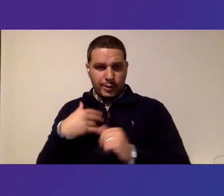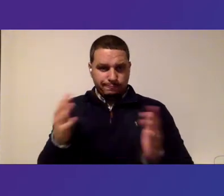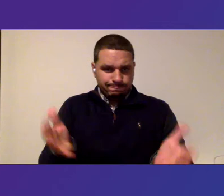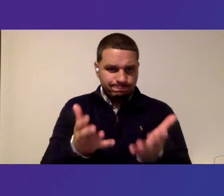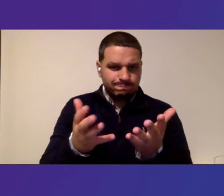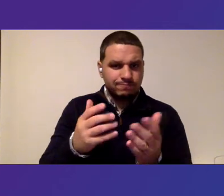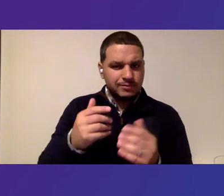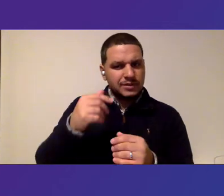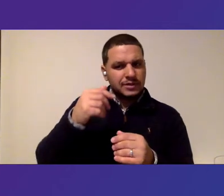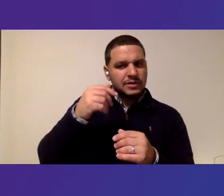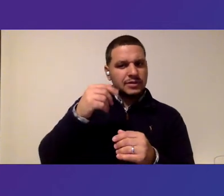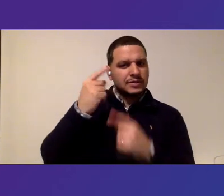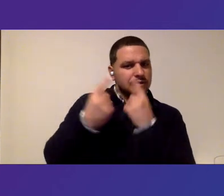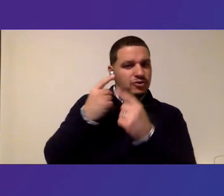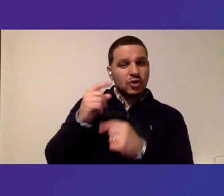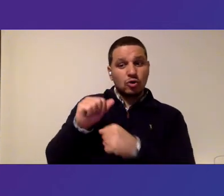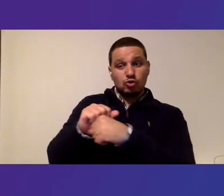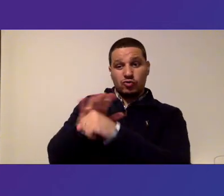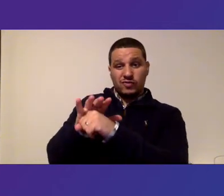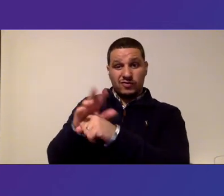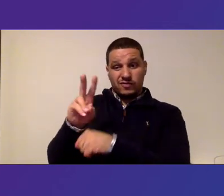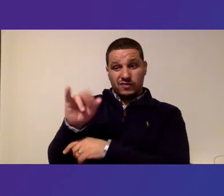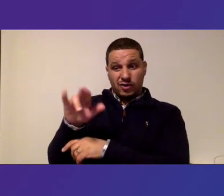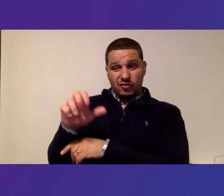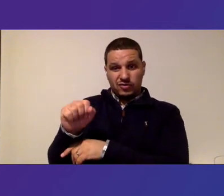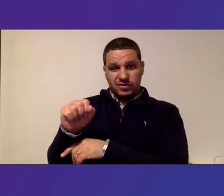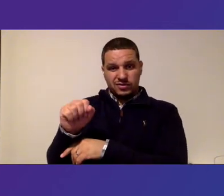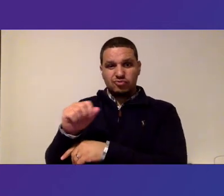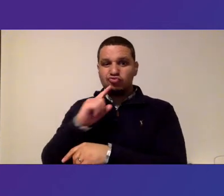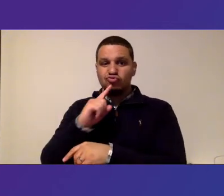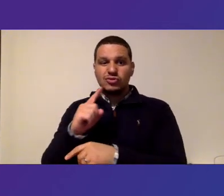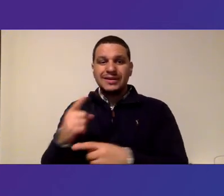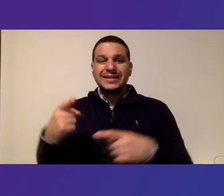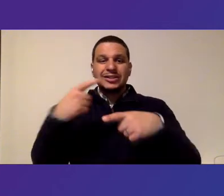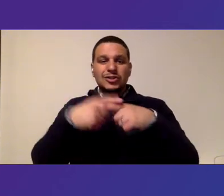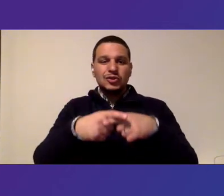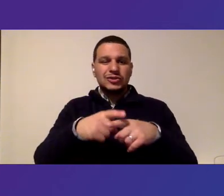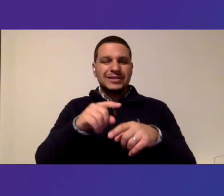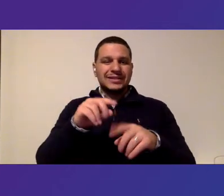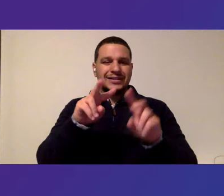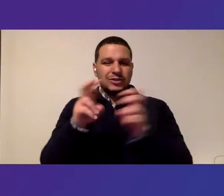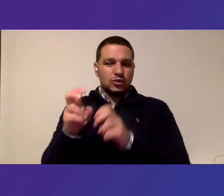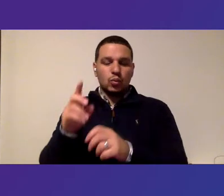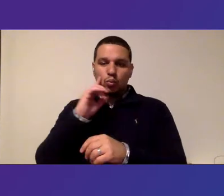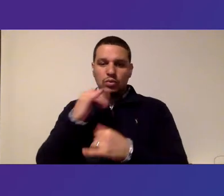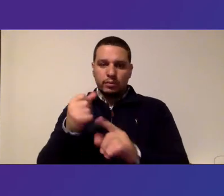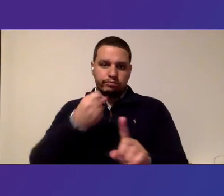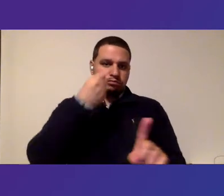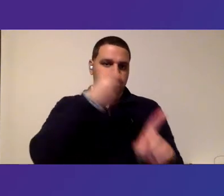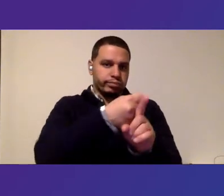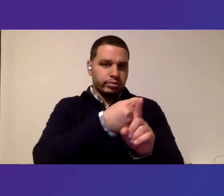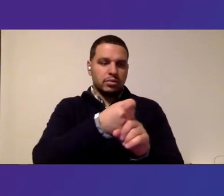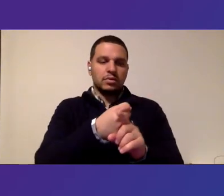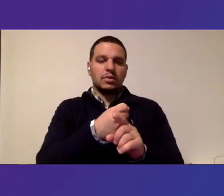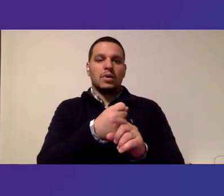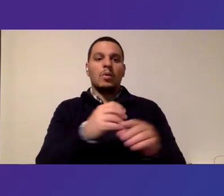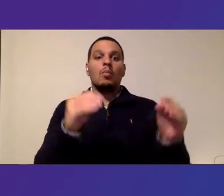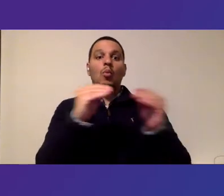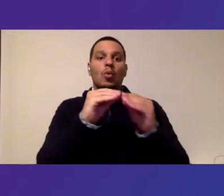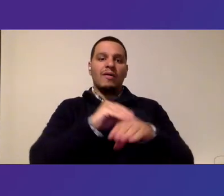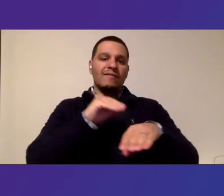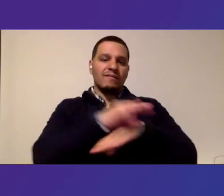the ways in which the coronavirus is an intersectional issue and will continue to have a devastatingly disproportionate effect